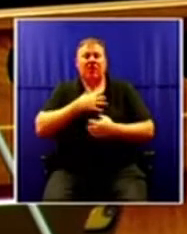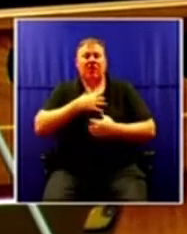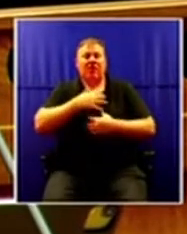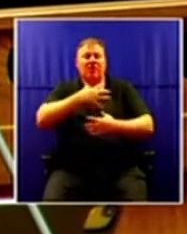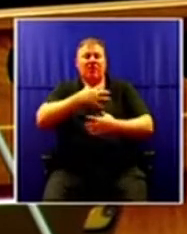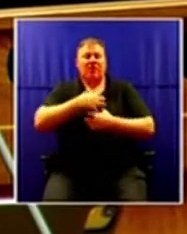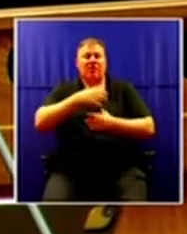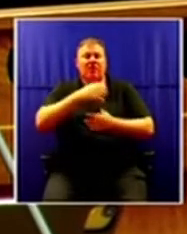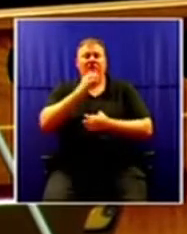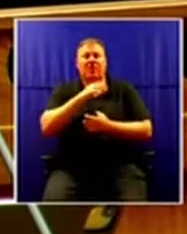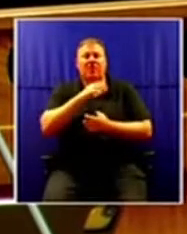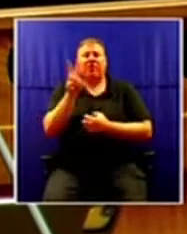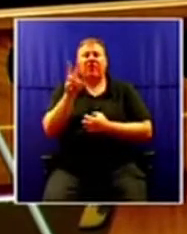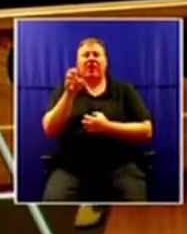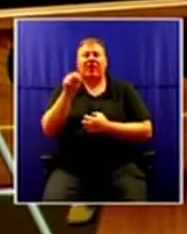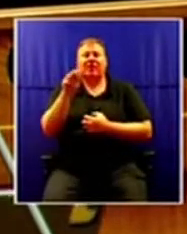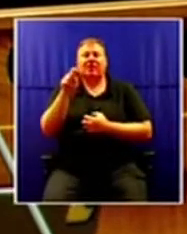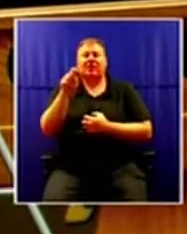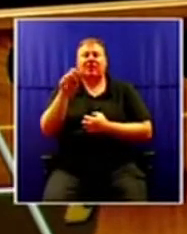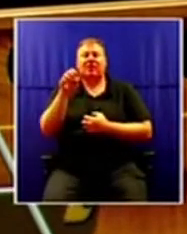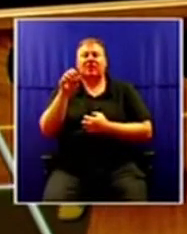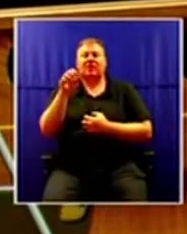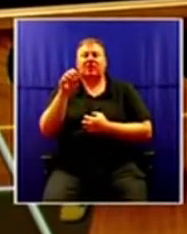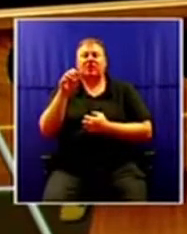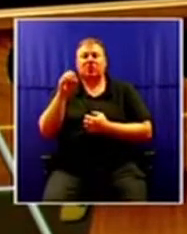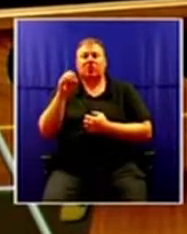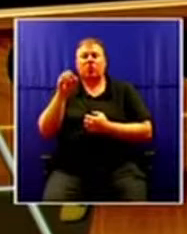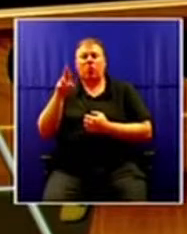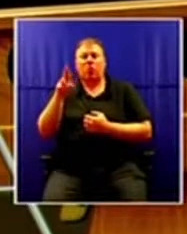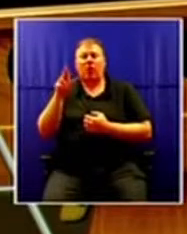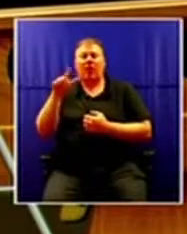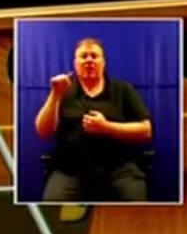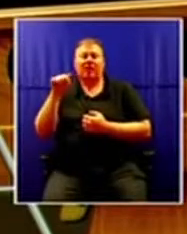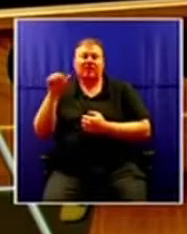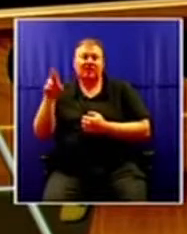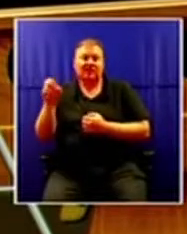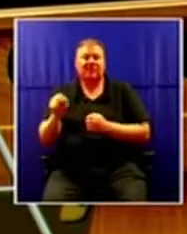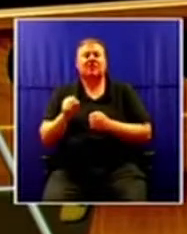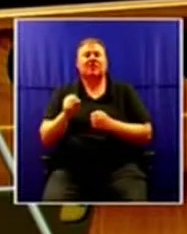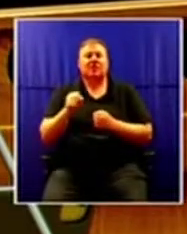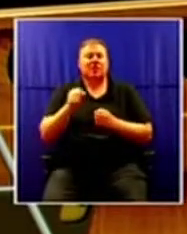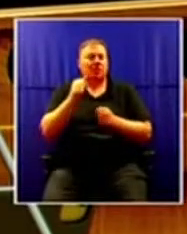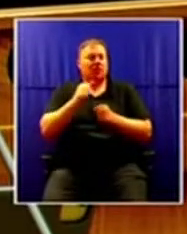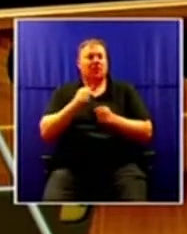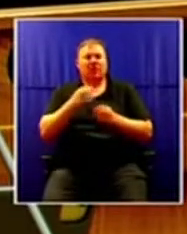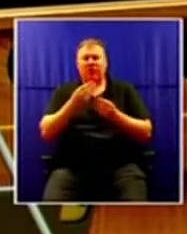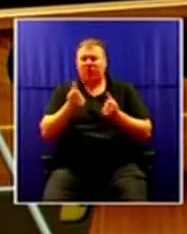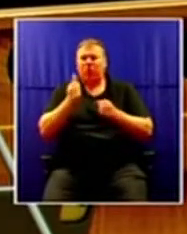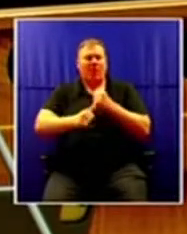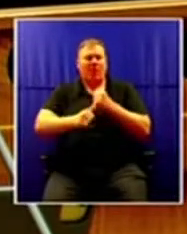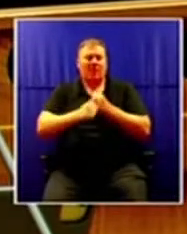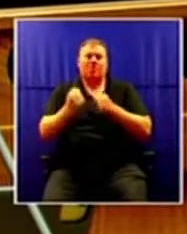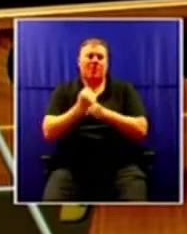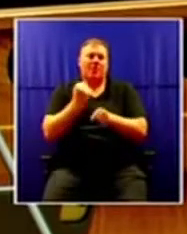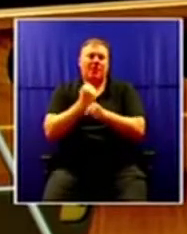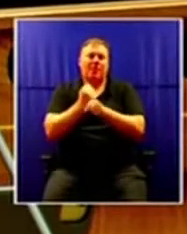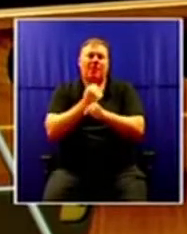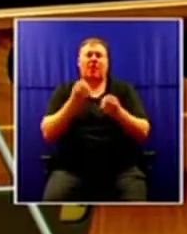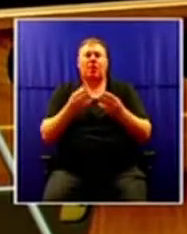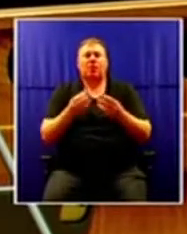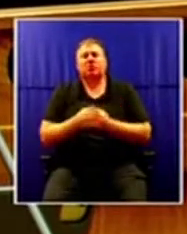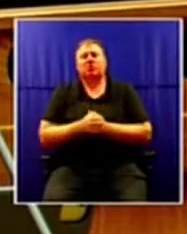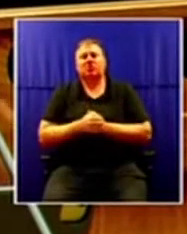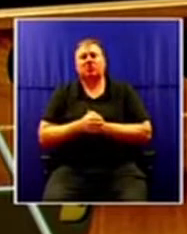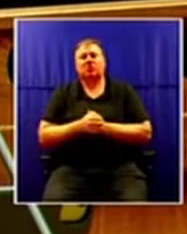to respond to a desperate need. A number of our producers for PPEs were even able